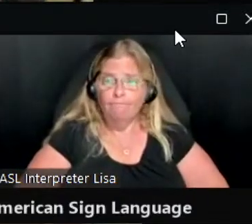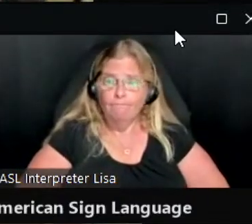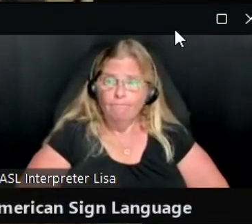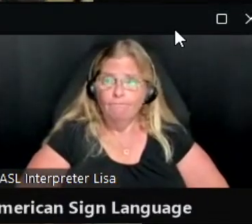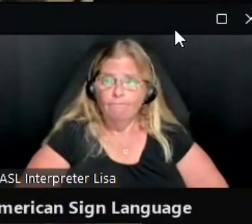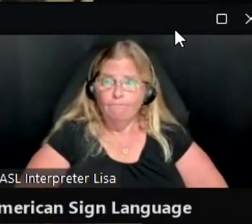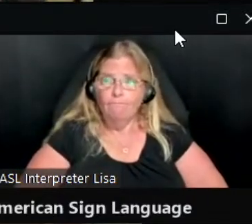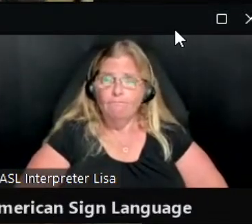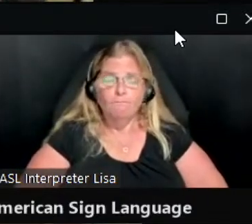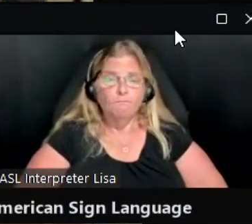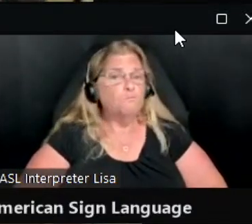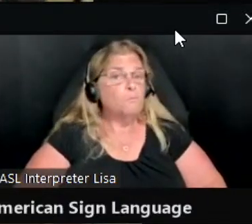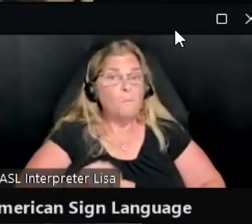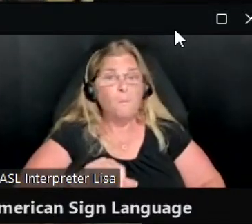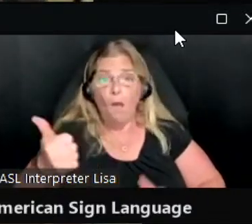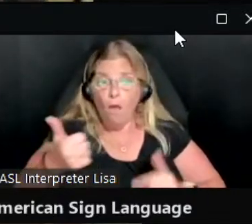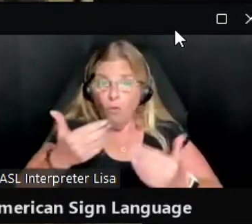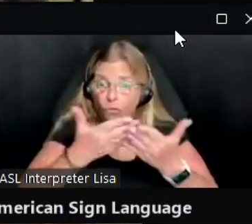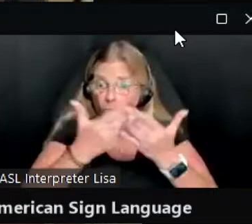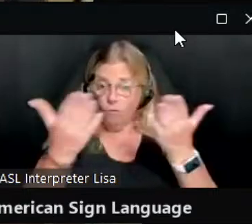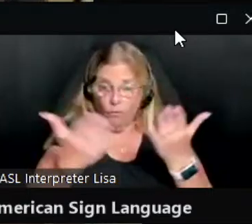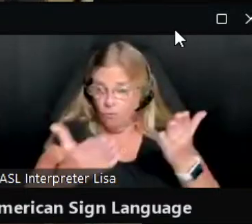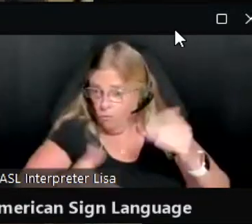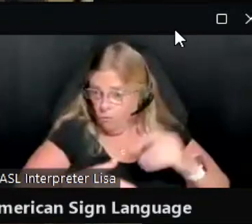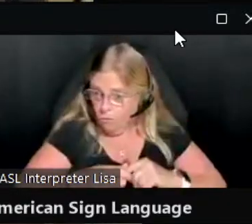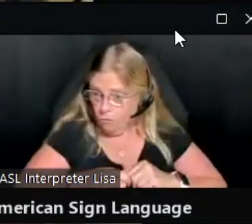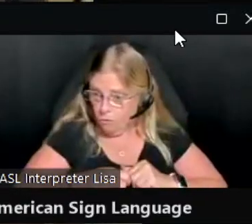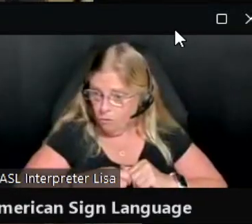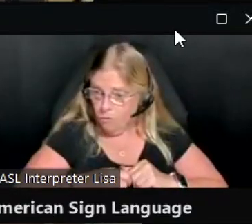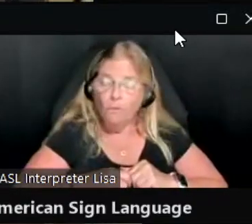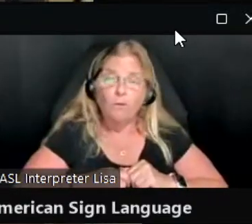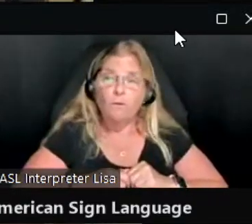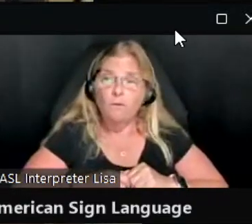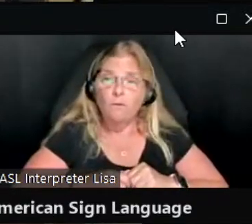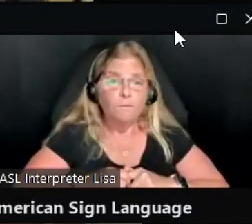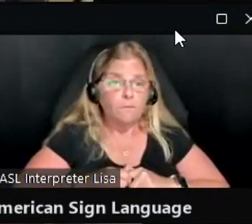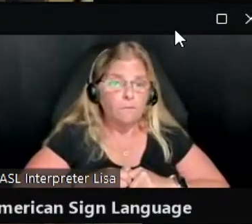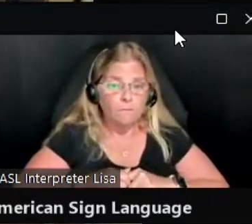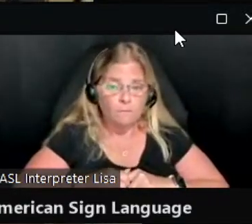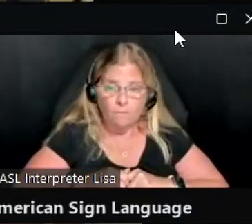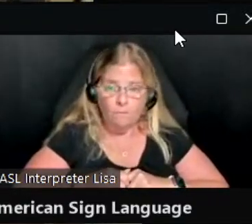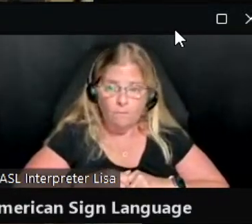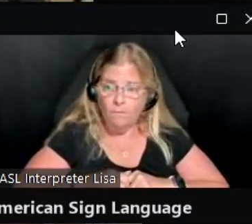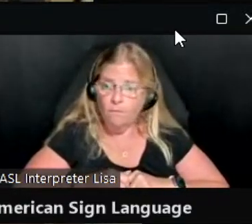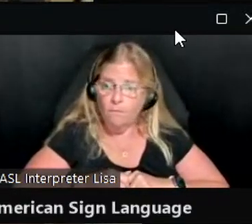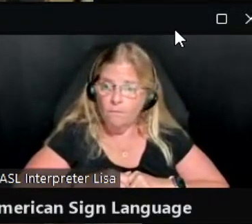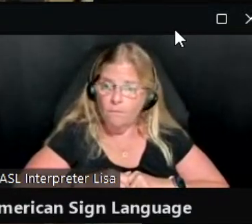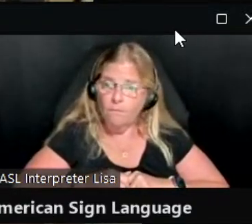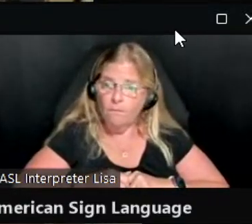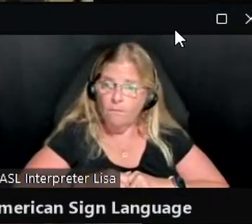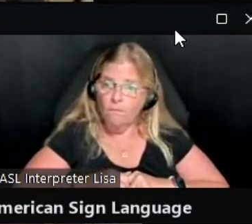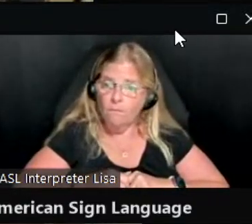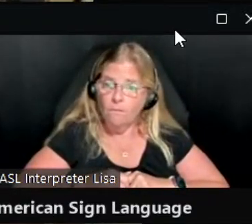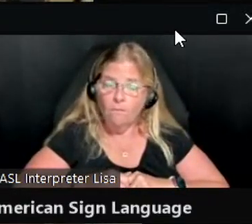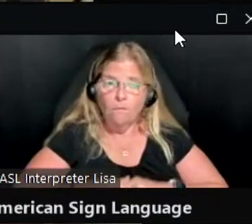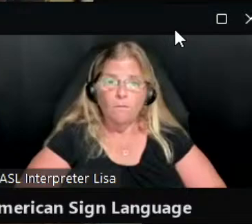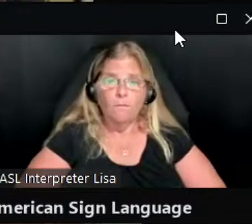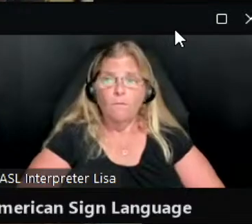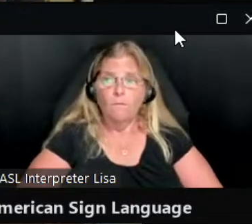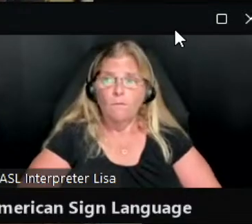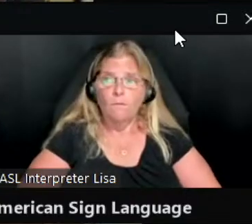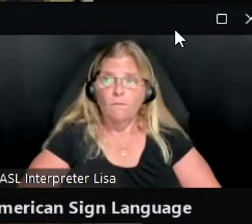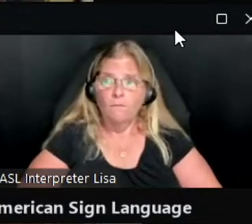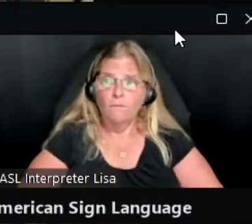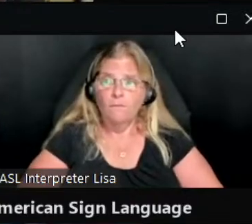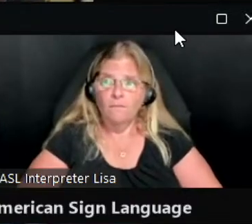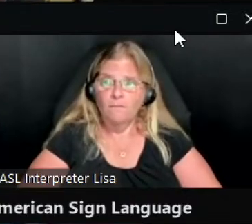Anybody got anything? Somebody think that's something